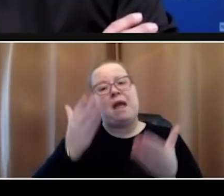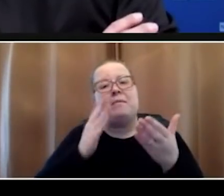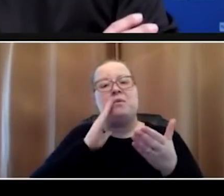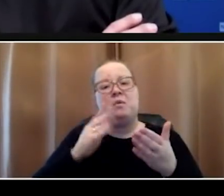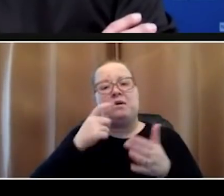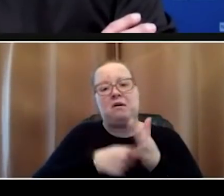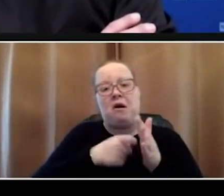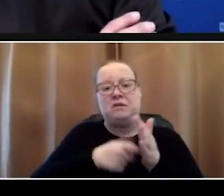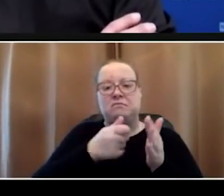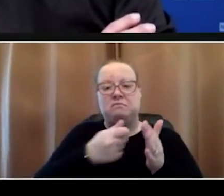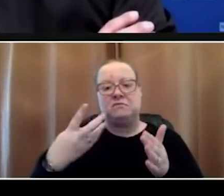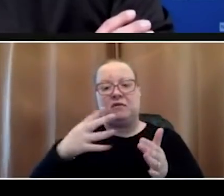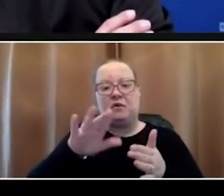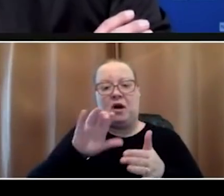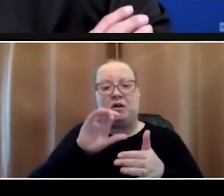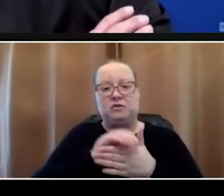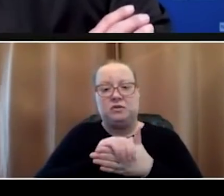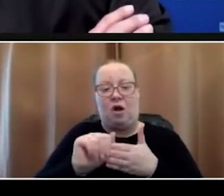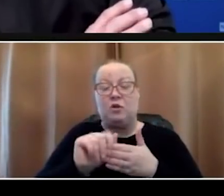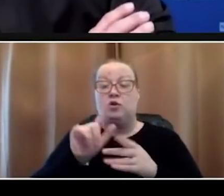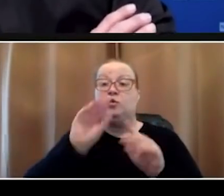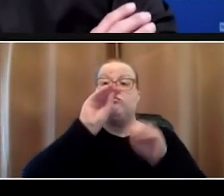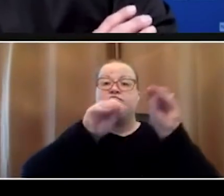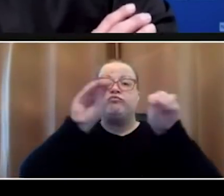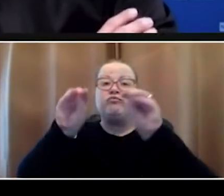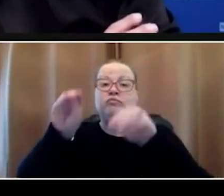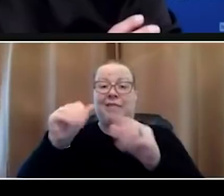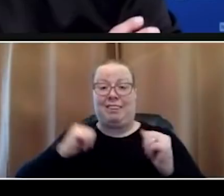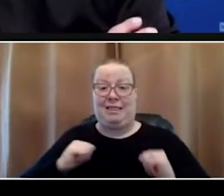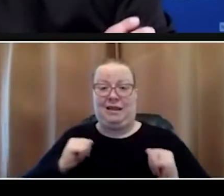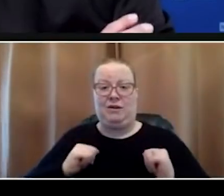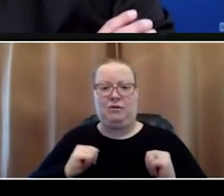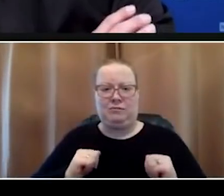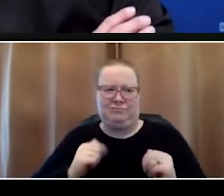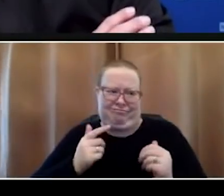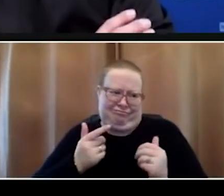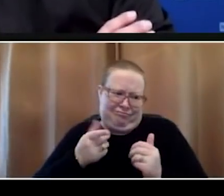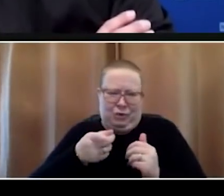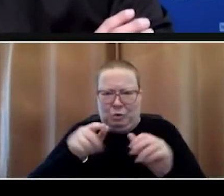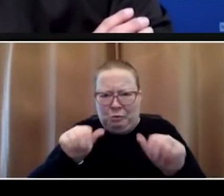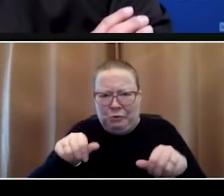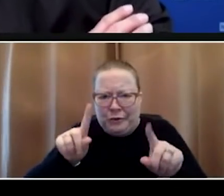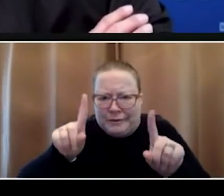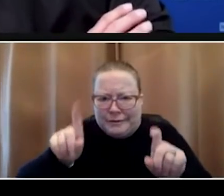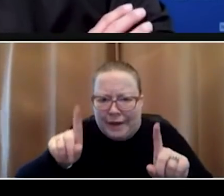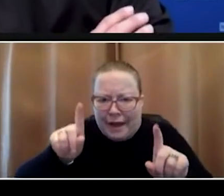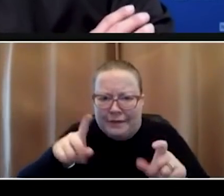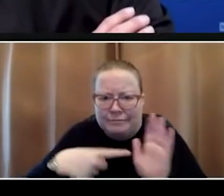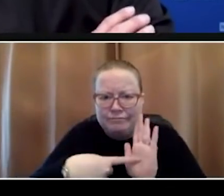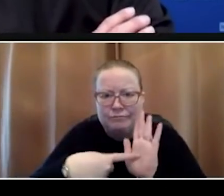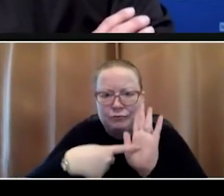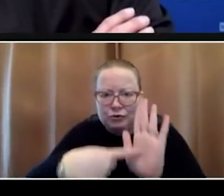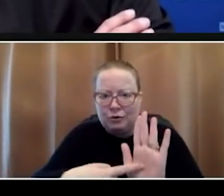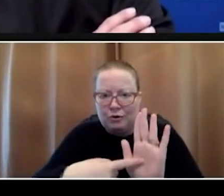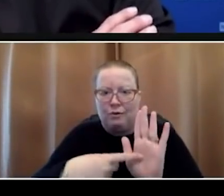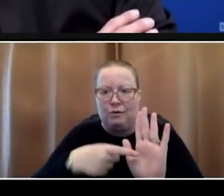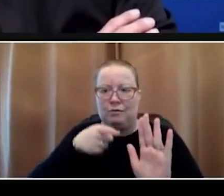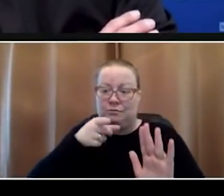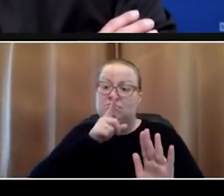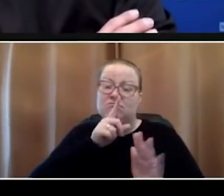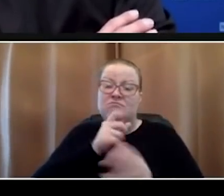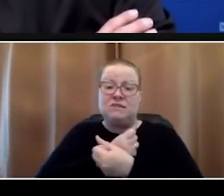put a bunch of them in the theater, I think you could do a test to show that that's quite safe if you have